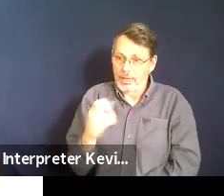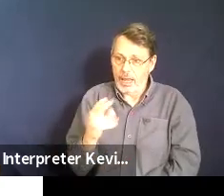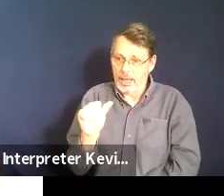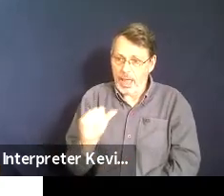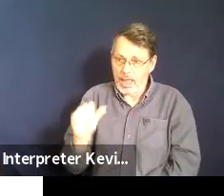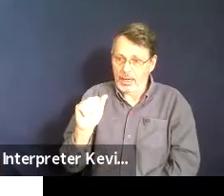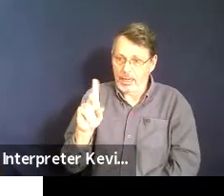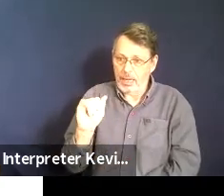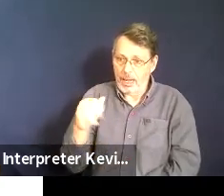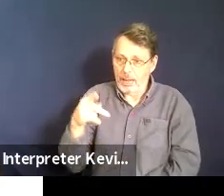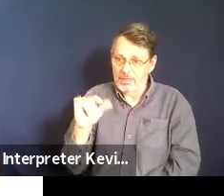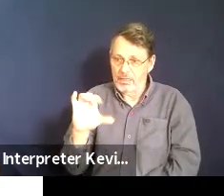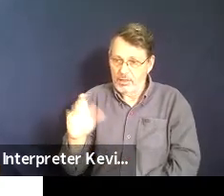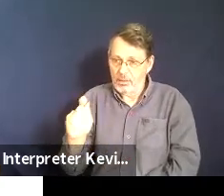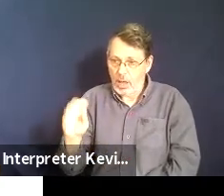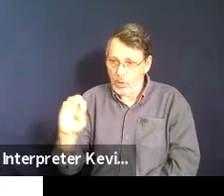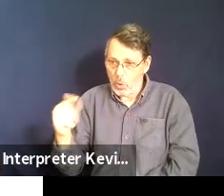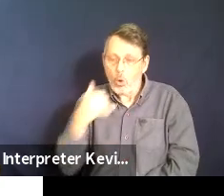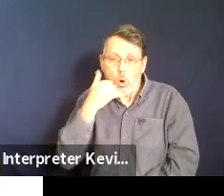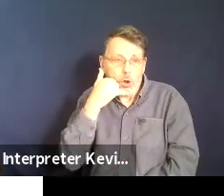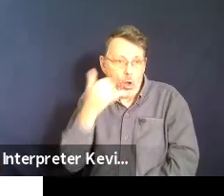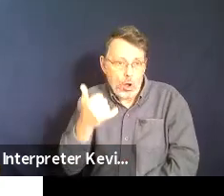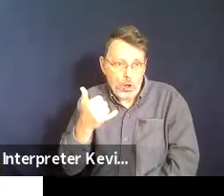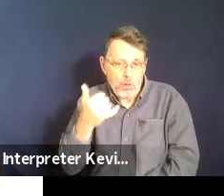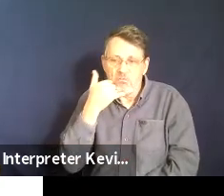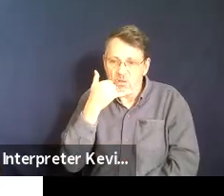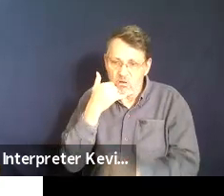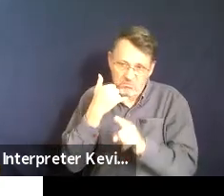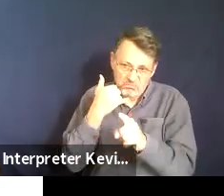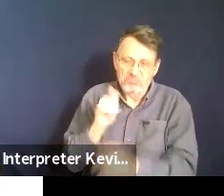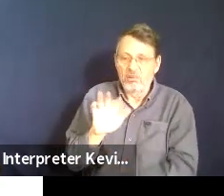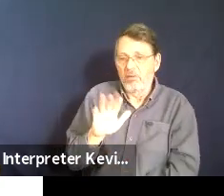adatech@adapacific.org, or you can call us at